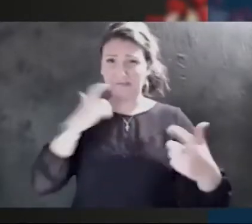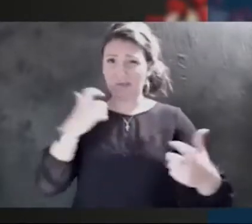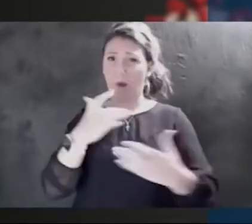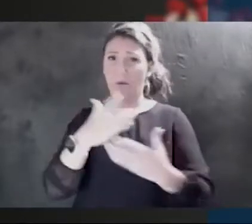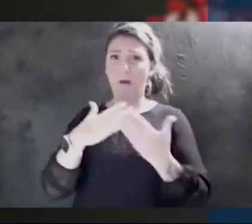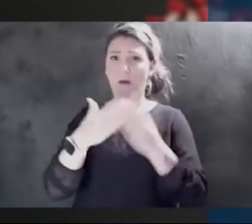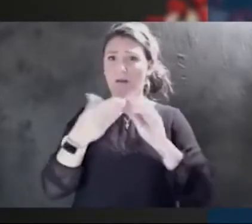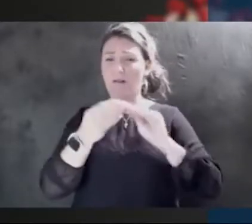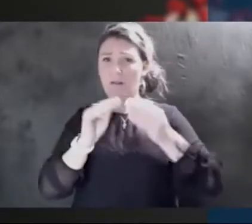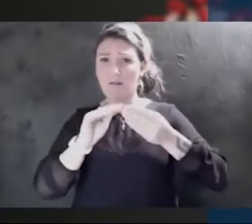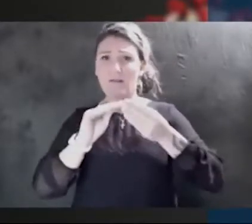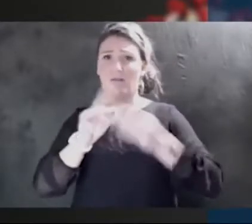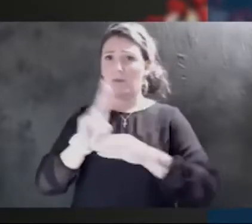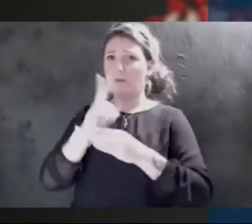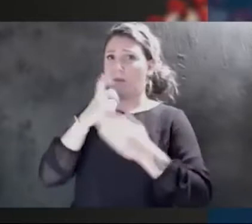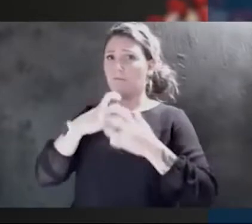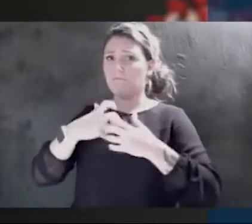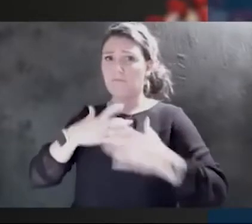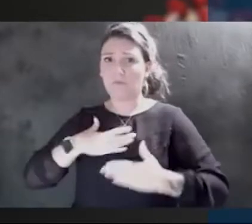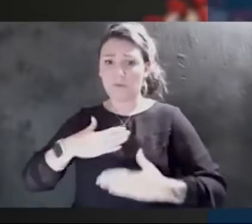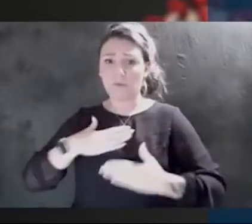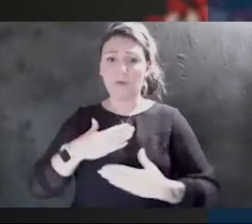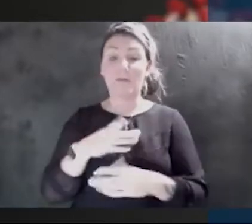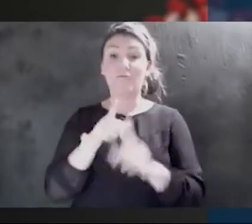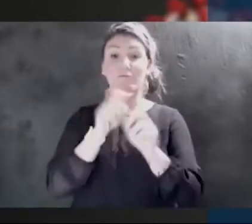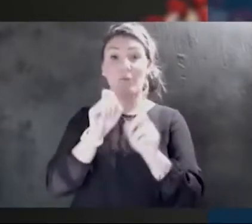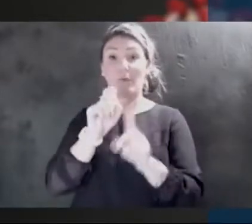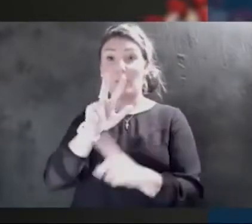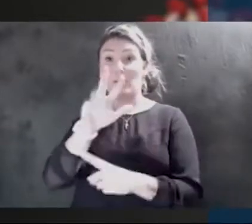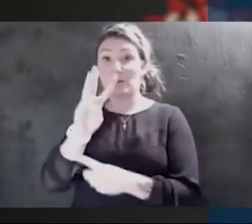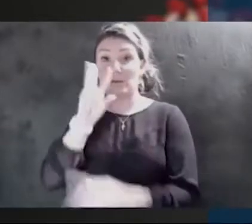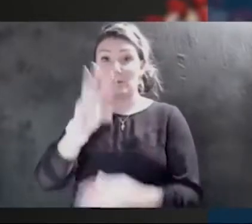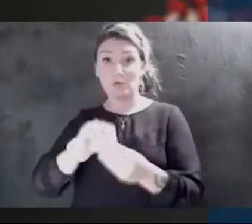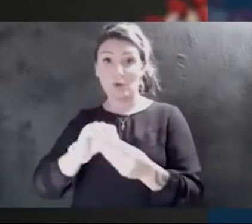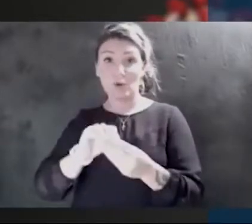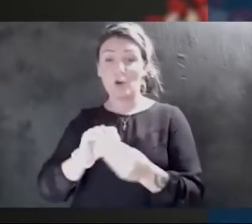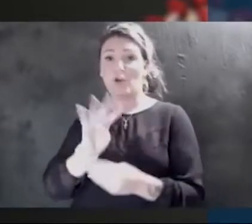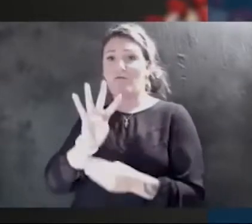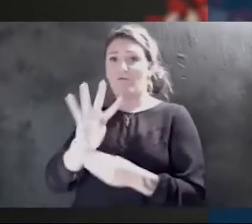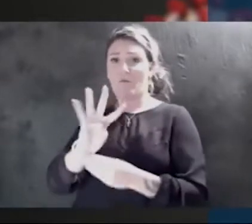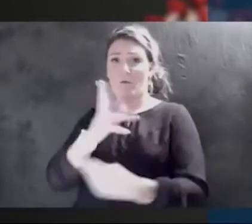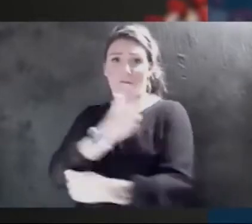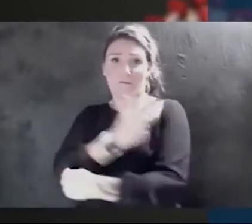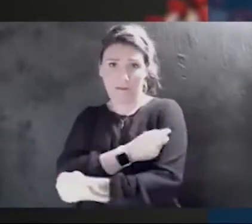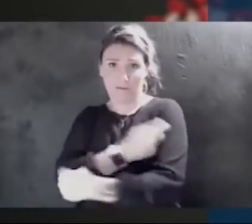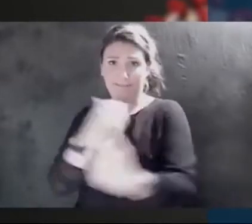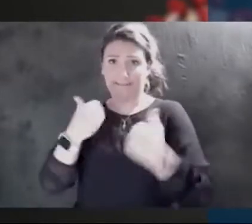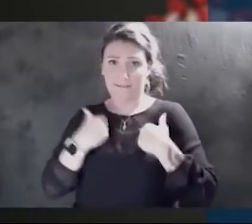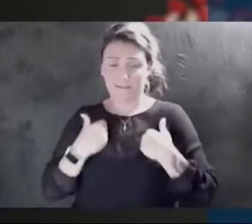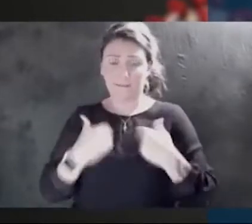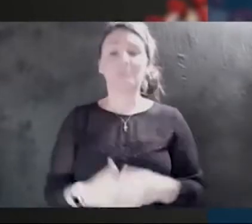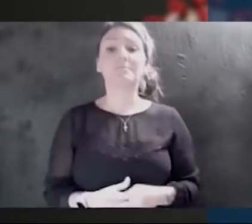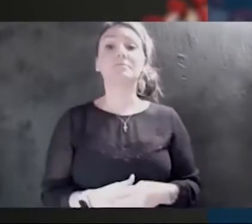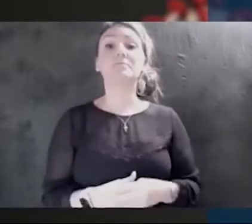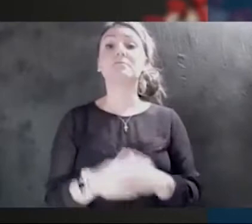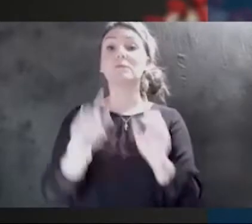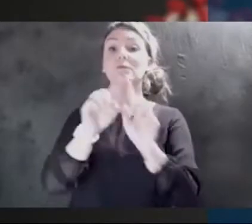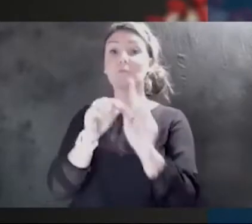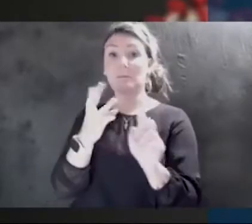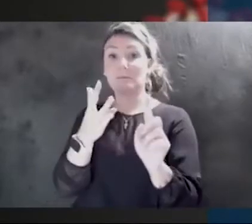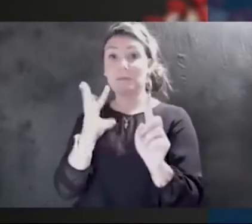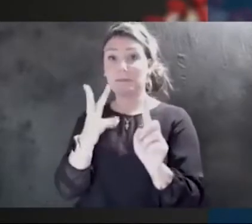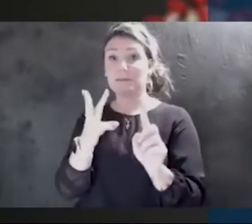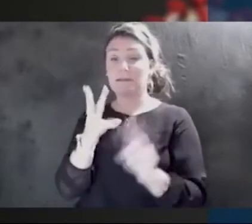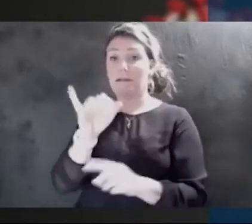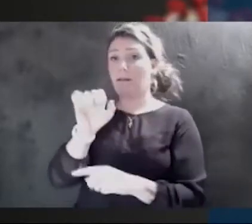And of those 36 total patients, 4 are vaccinated. And of the 16 in the ICU, 2